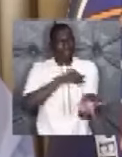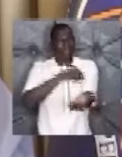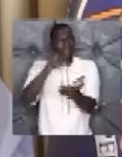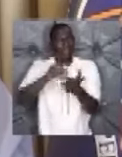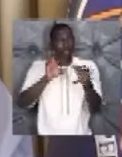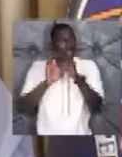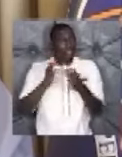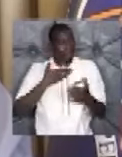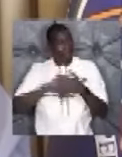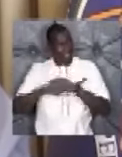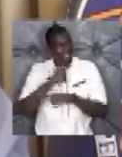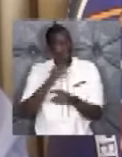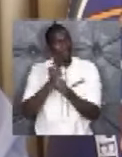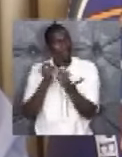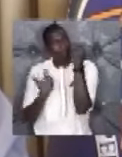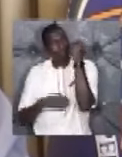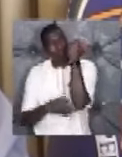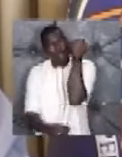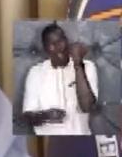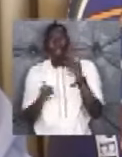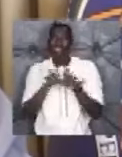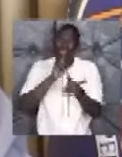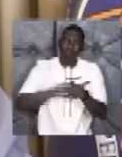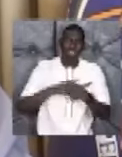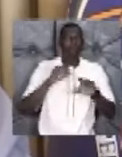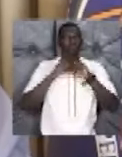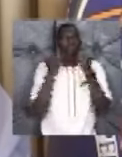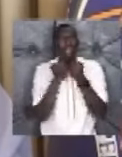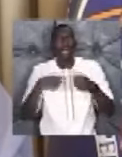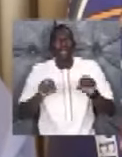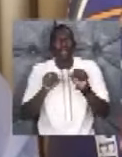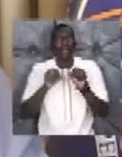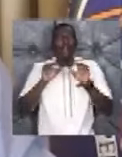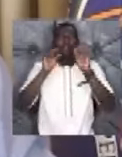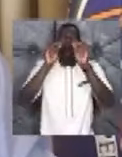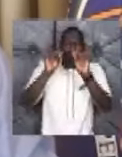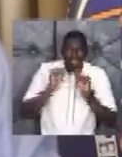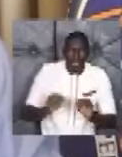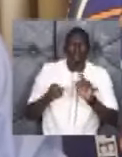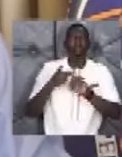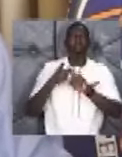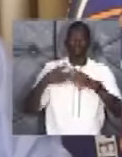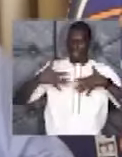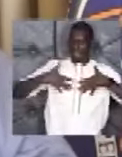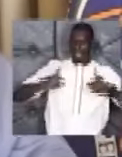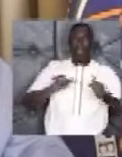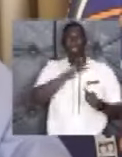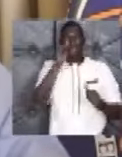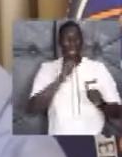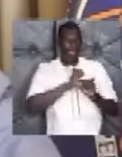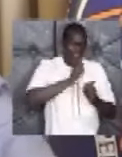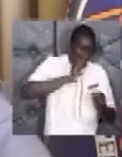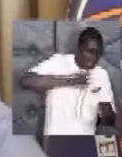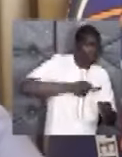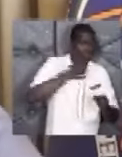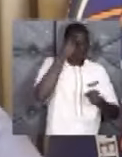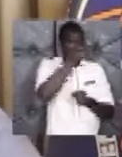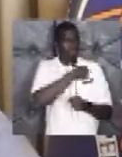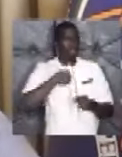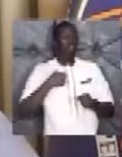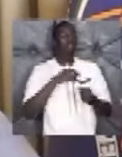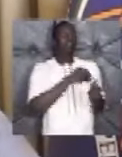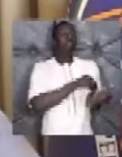the social sectors such as education, health, and agriculture. I have to